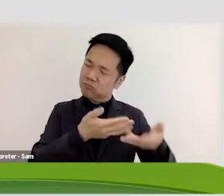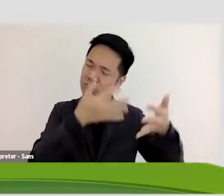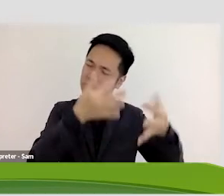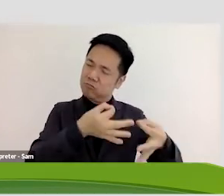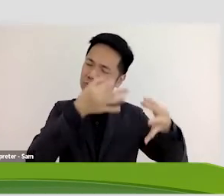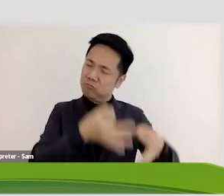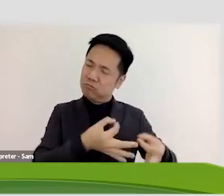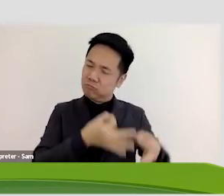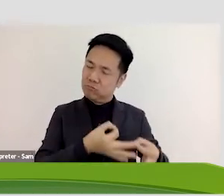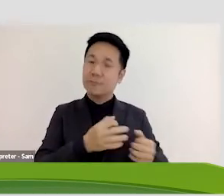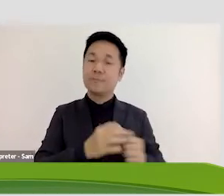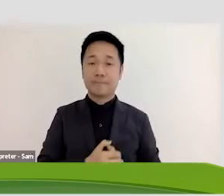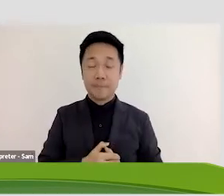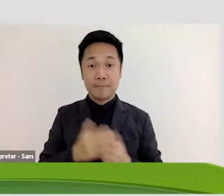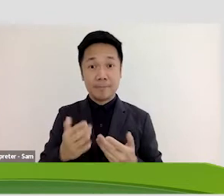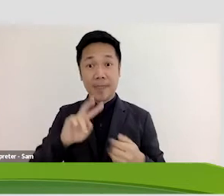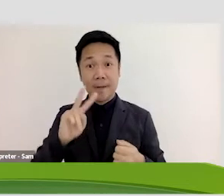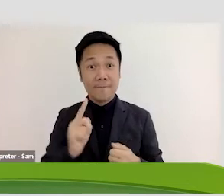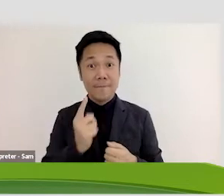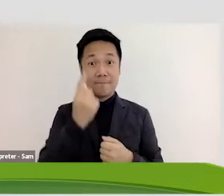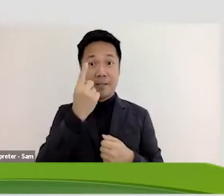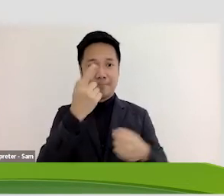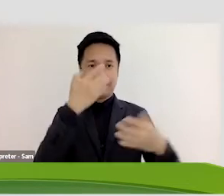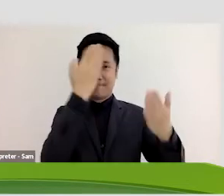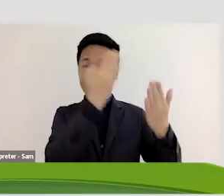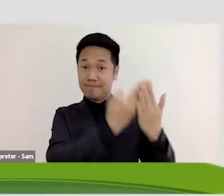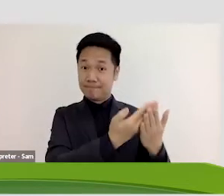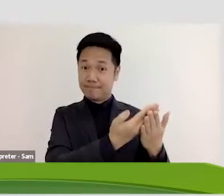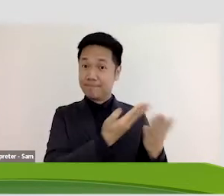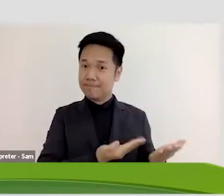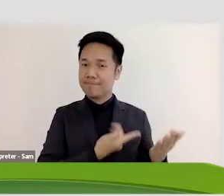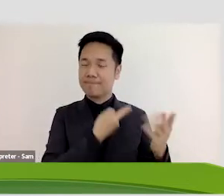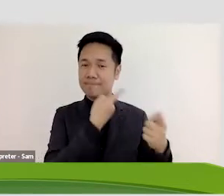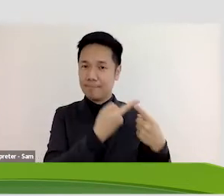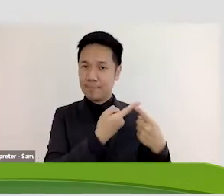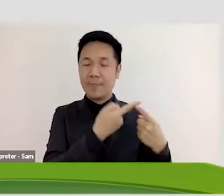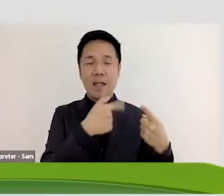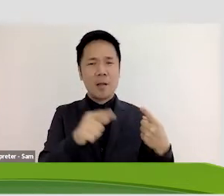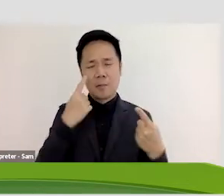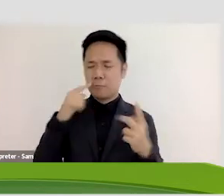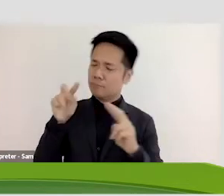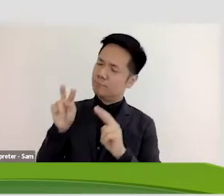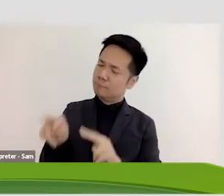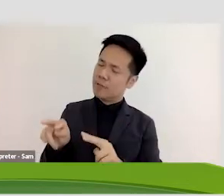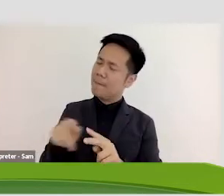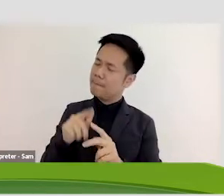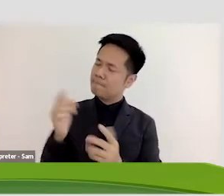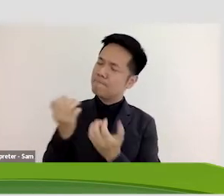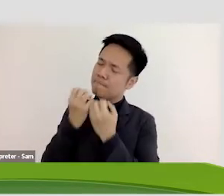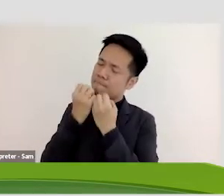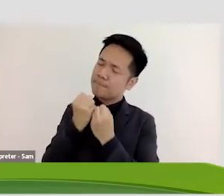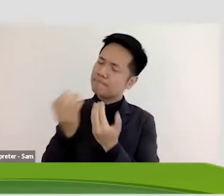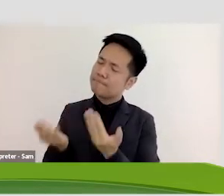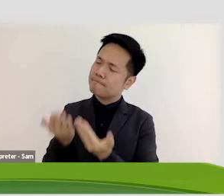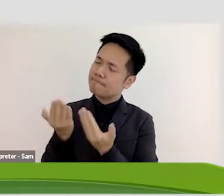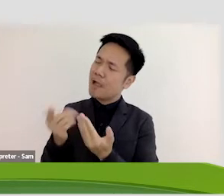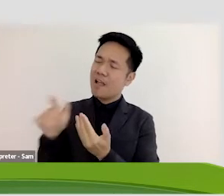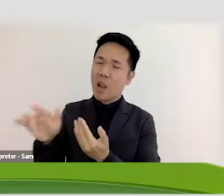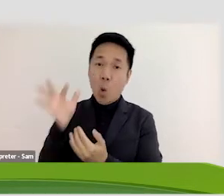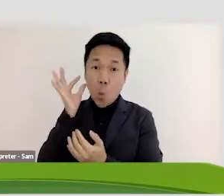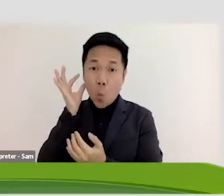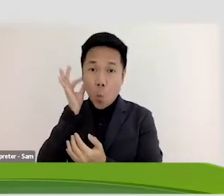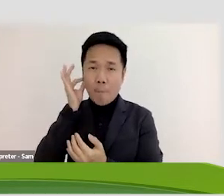the first set of recommendations emphasizes the need to value, promote, and amplify women's